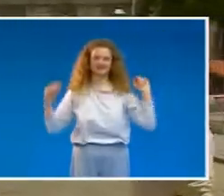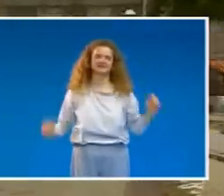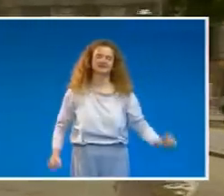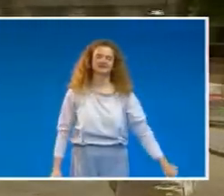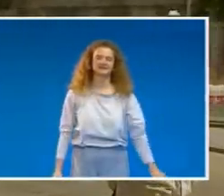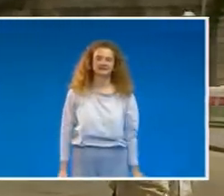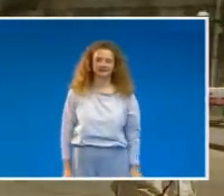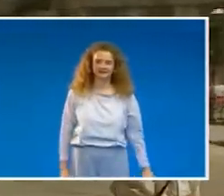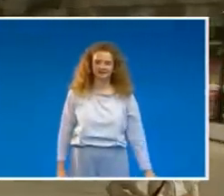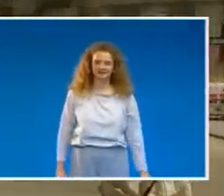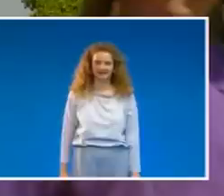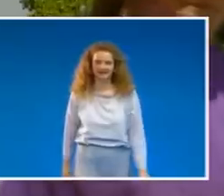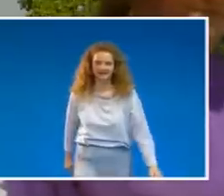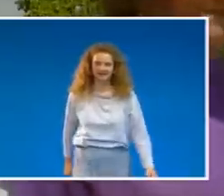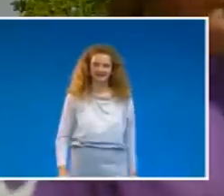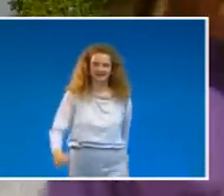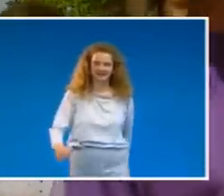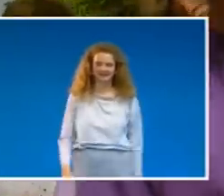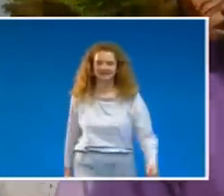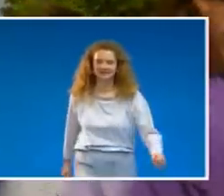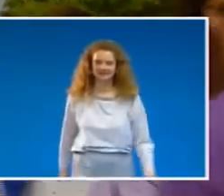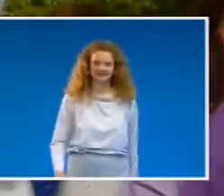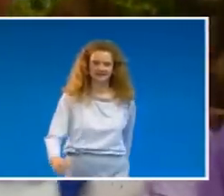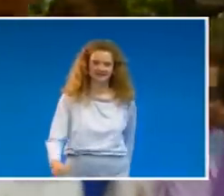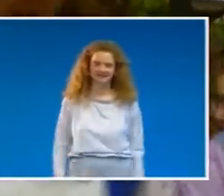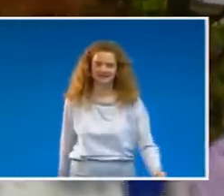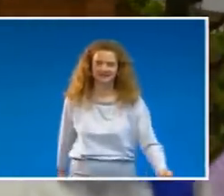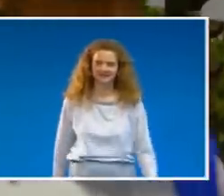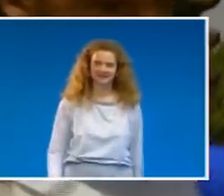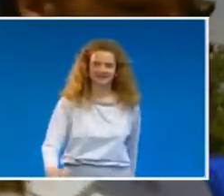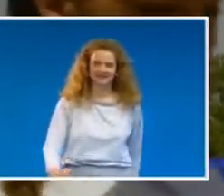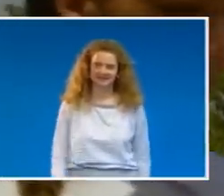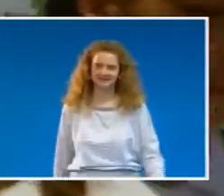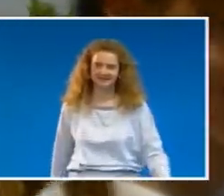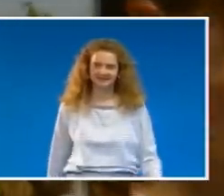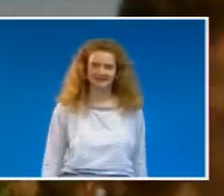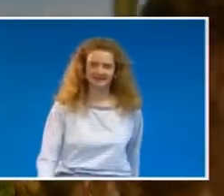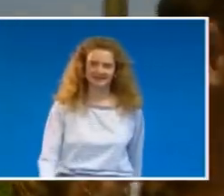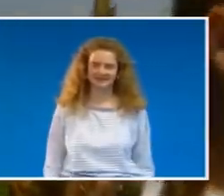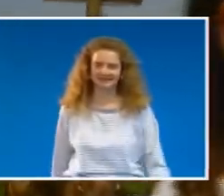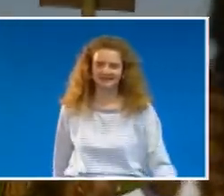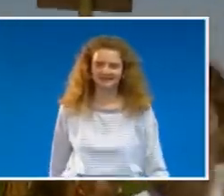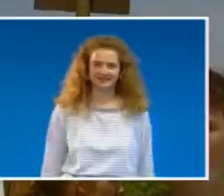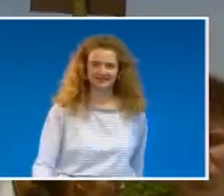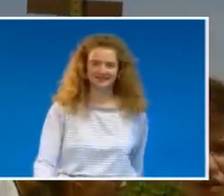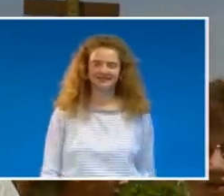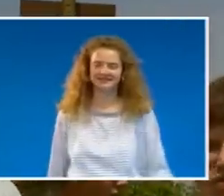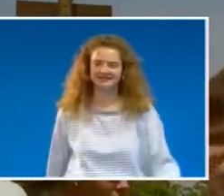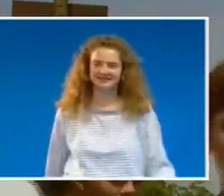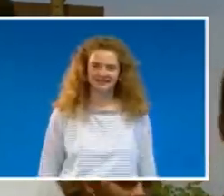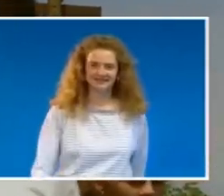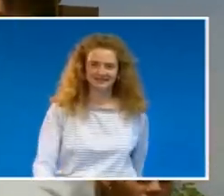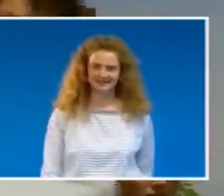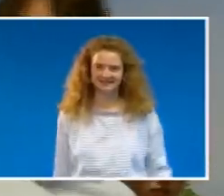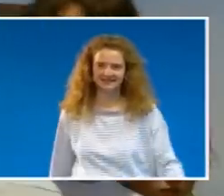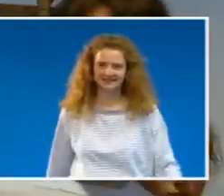together as children like to do. We all stamp feet together, we all stamp feet together, we all stamp